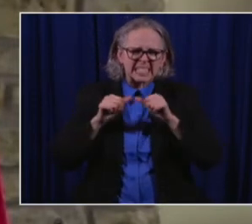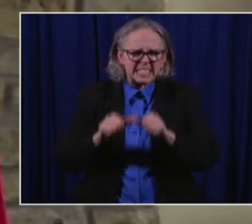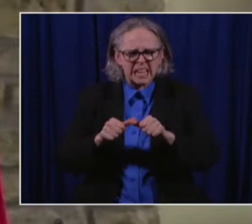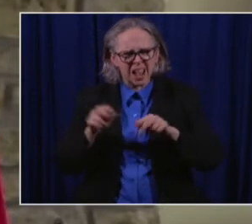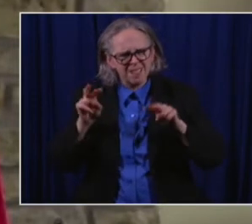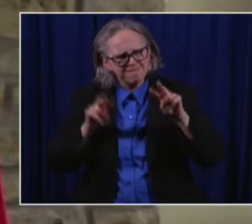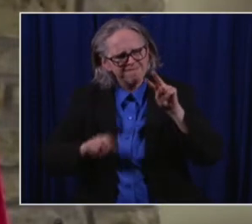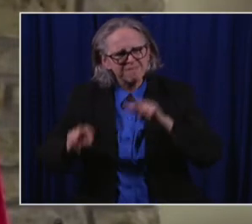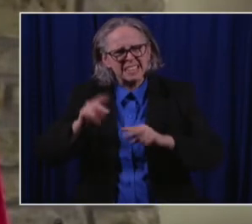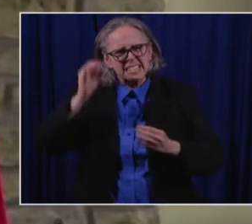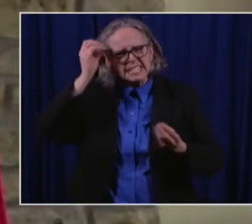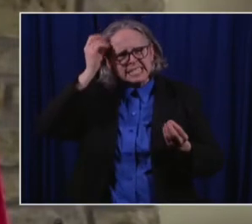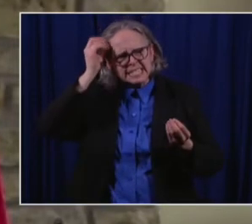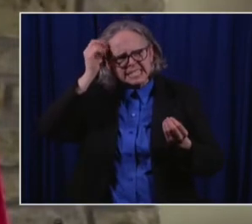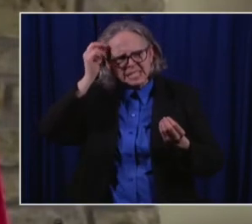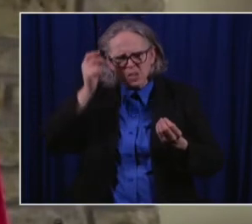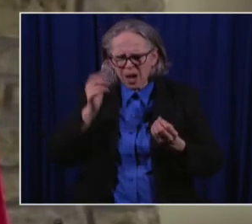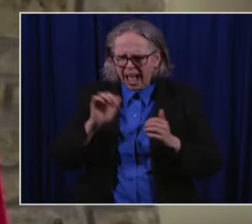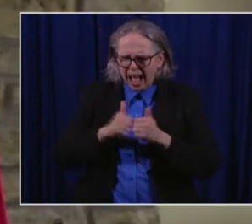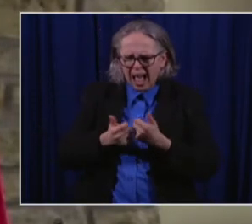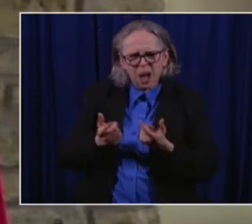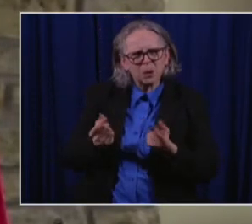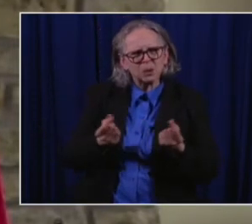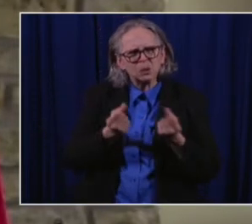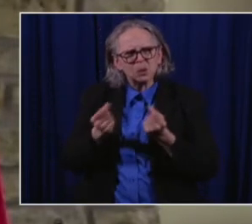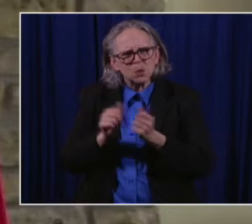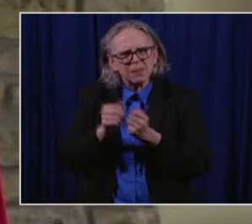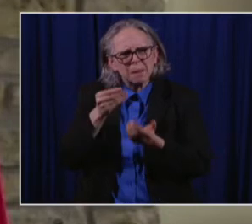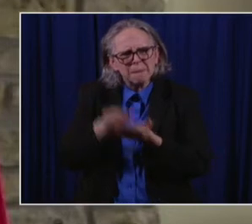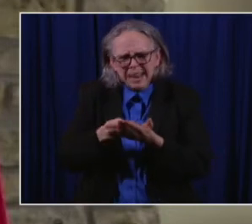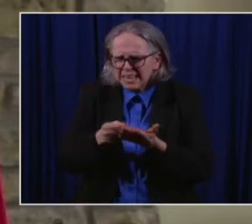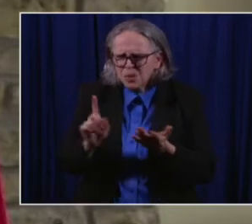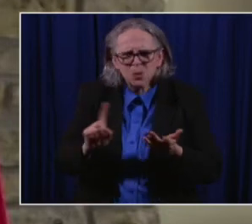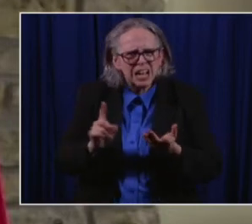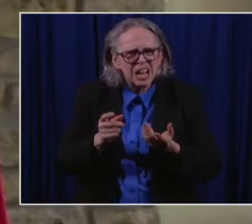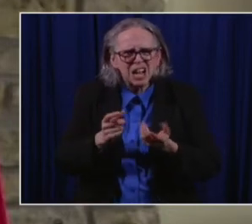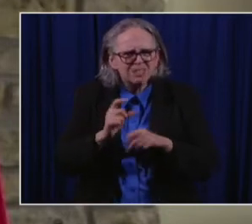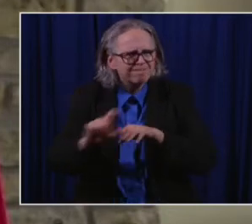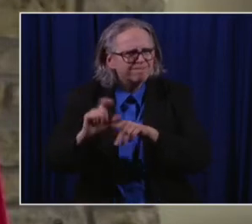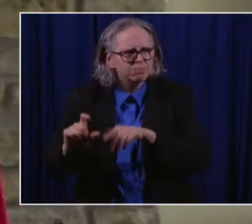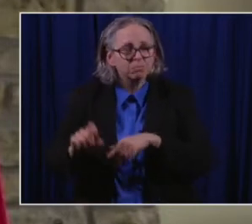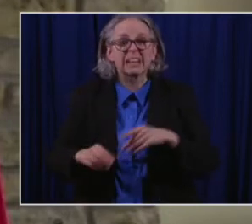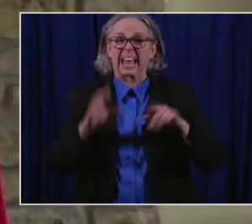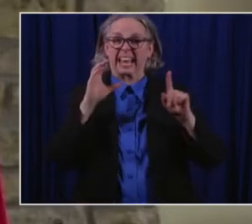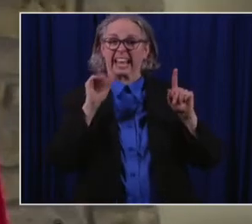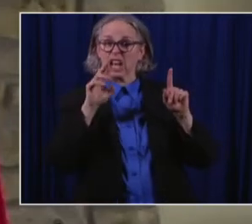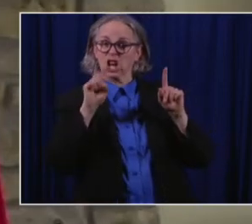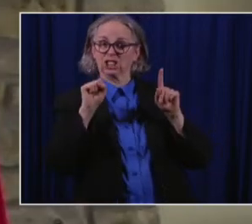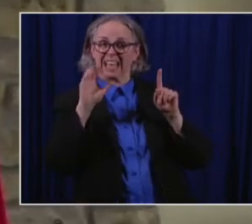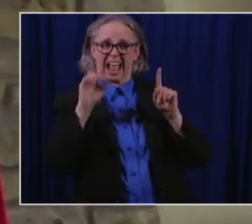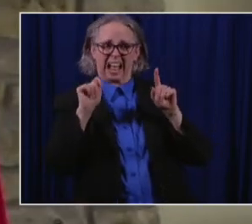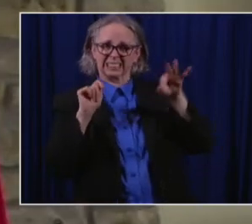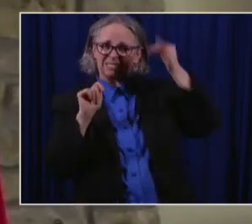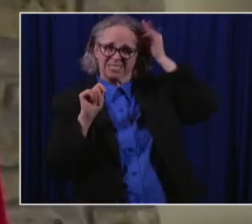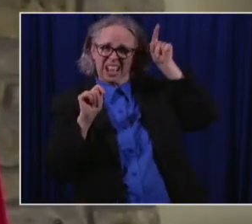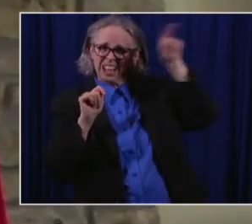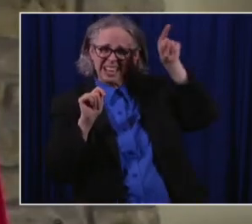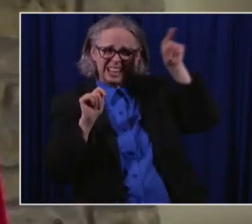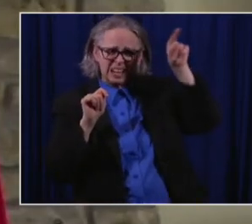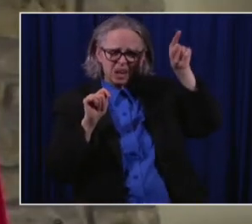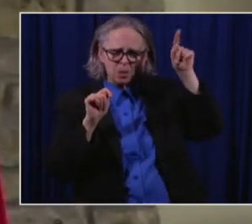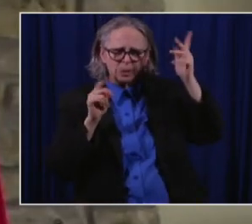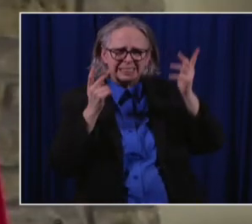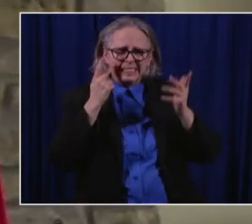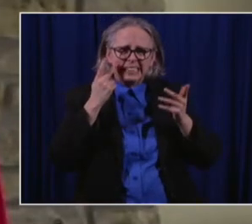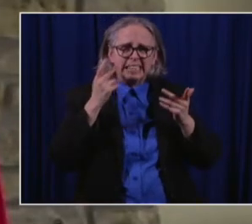what we can do. The CARES Act dollars, once we see what Congress is going to